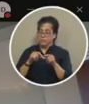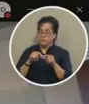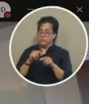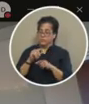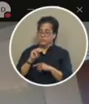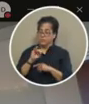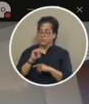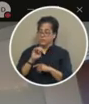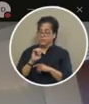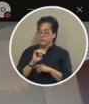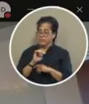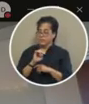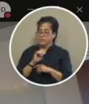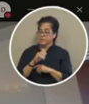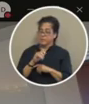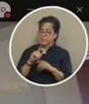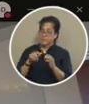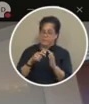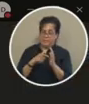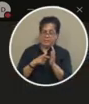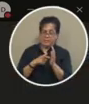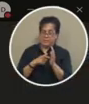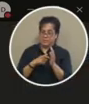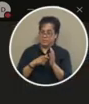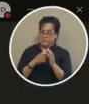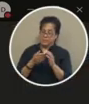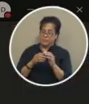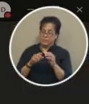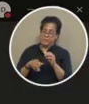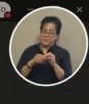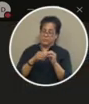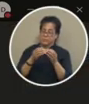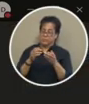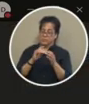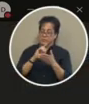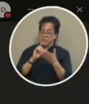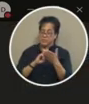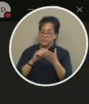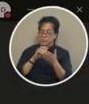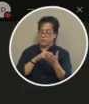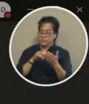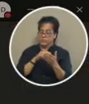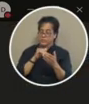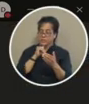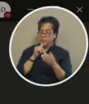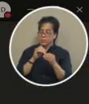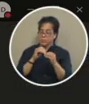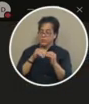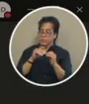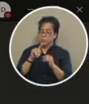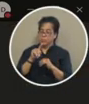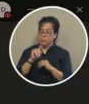Mike project. This is for additional design and surveying services for an amount not to exceed